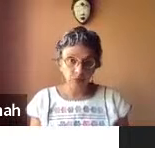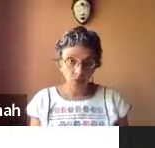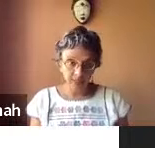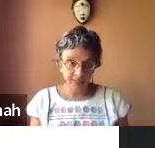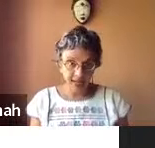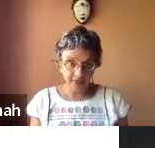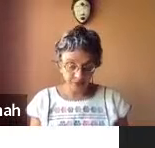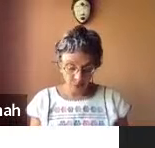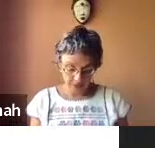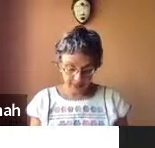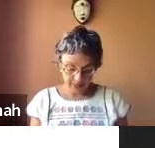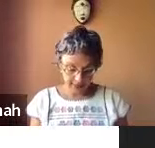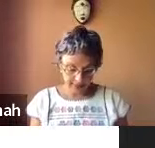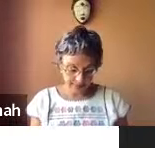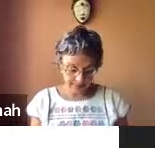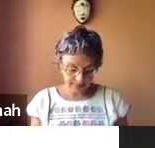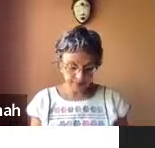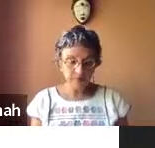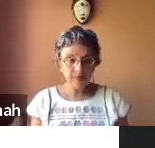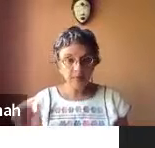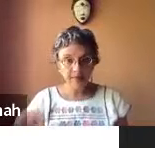only on 1.5 points.